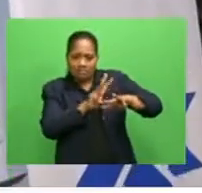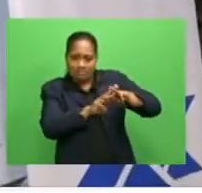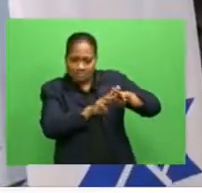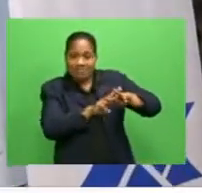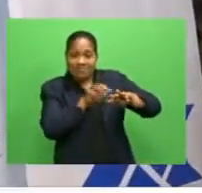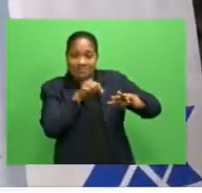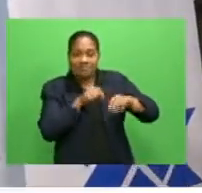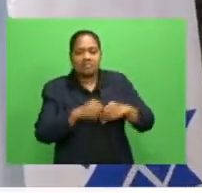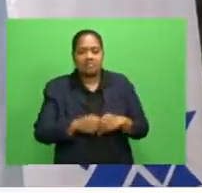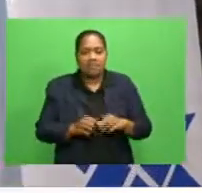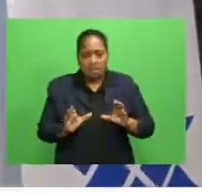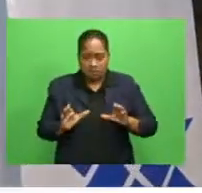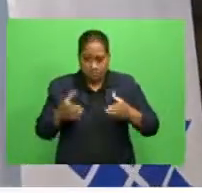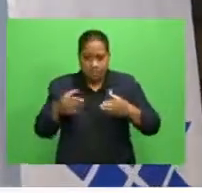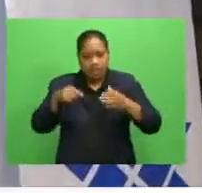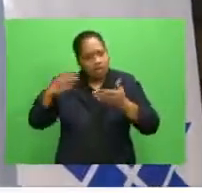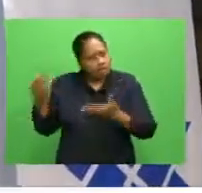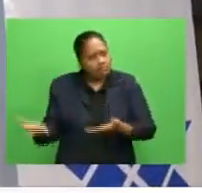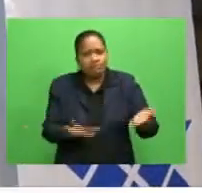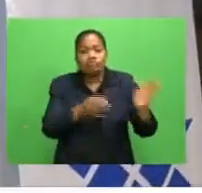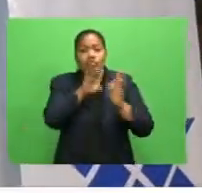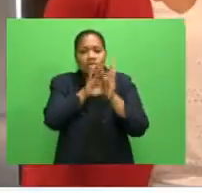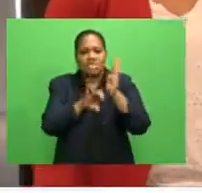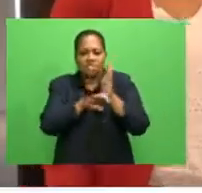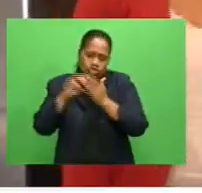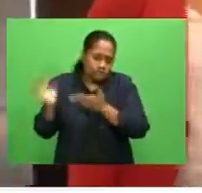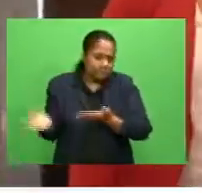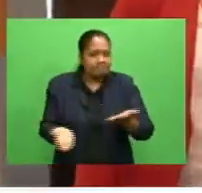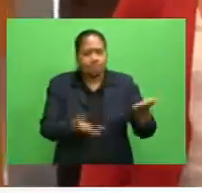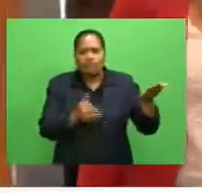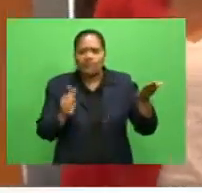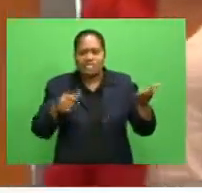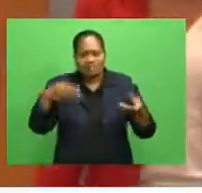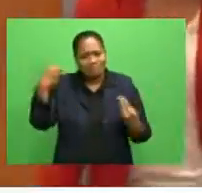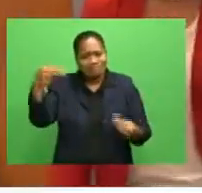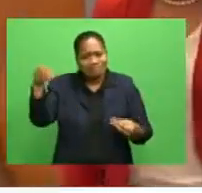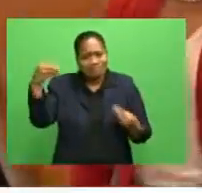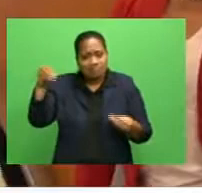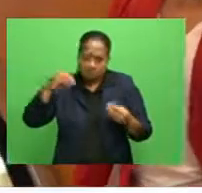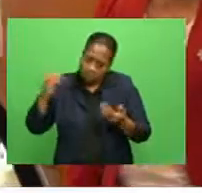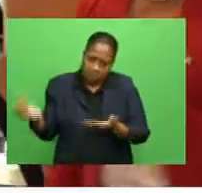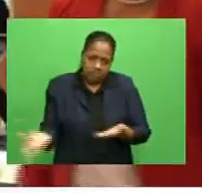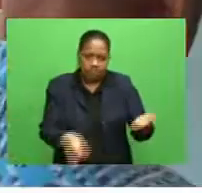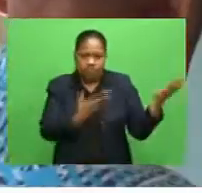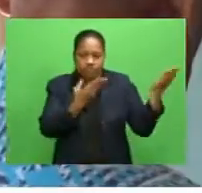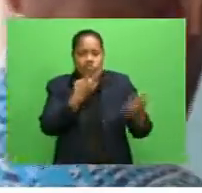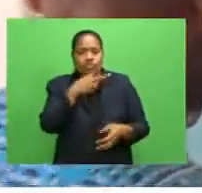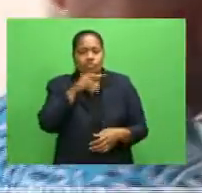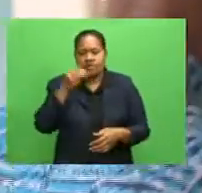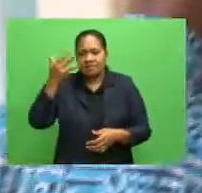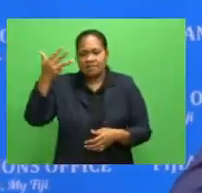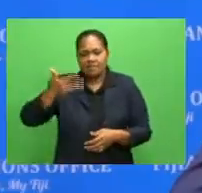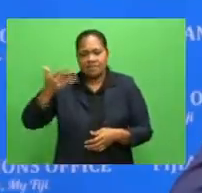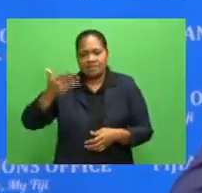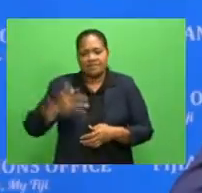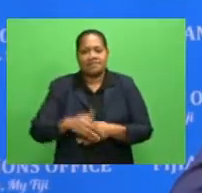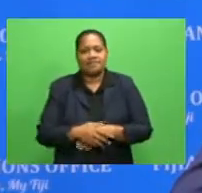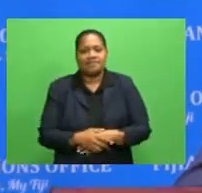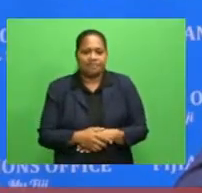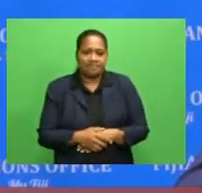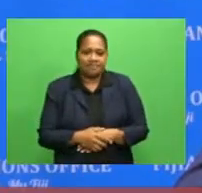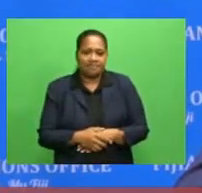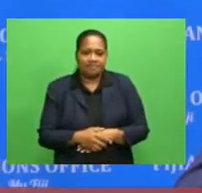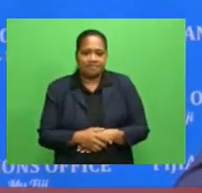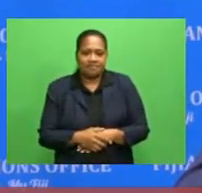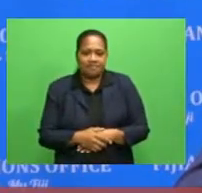a final version of the constitution and audited accounts for 2019 as directed. Since the officials